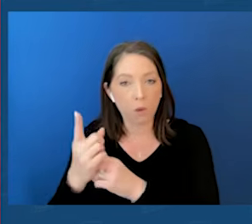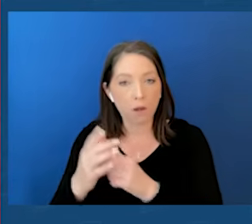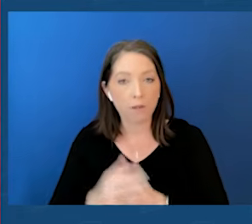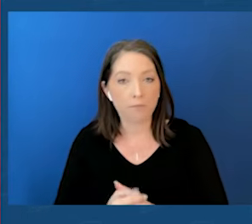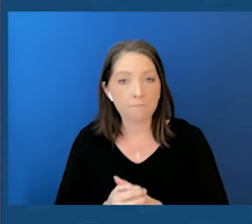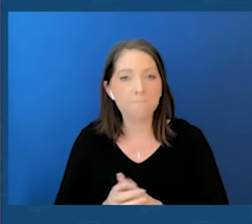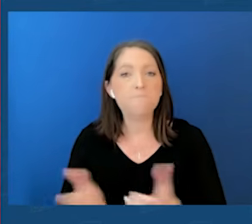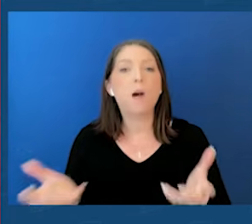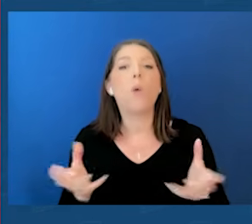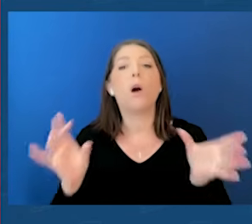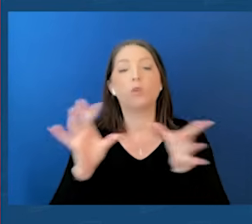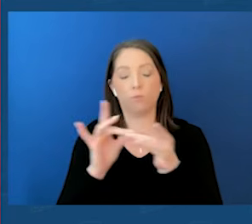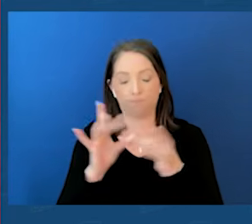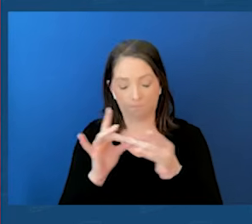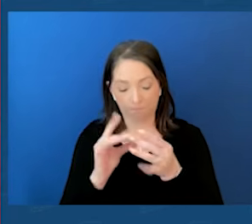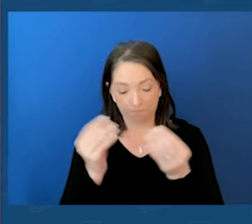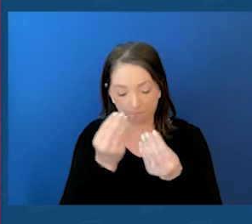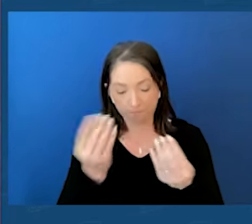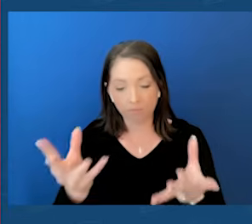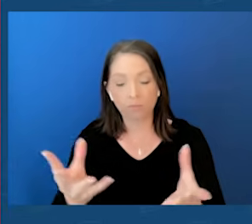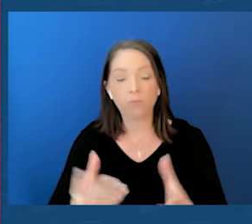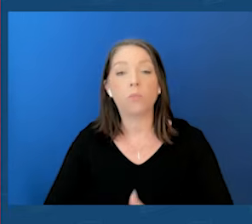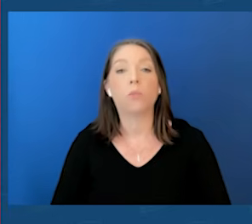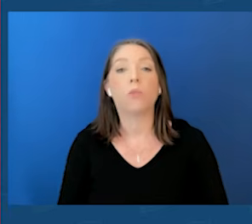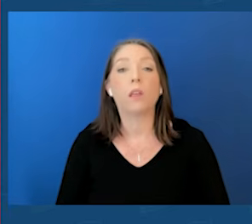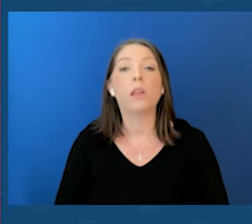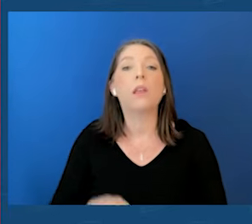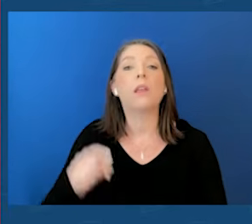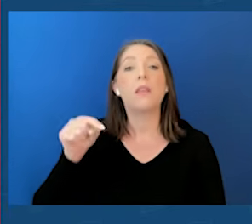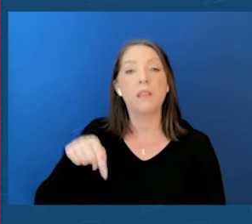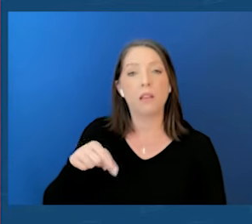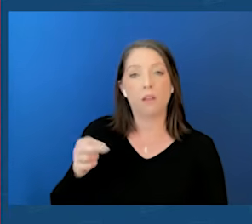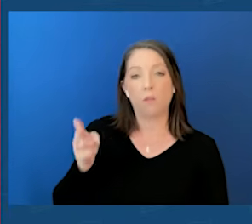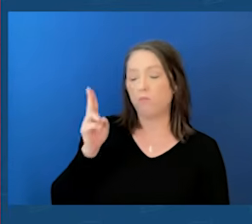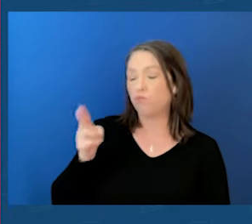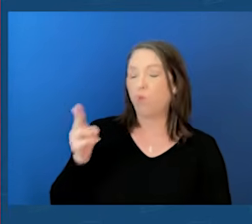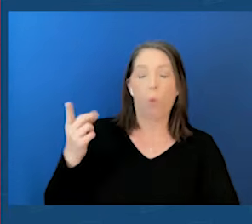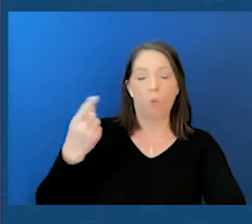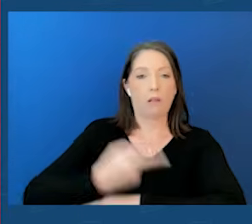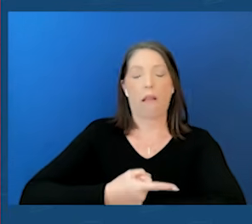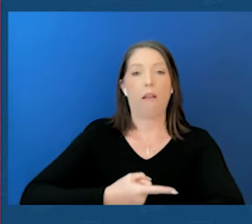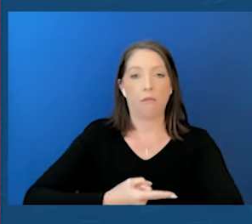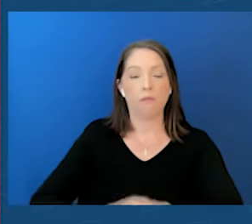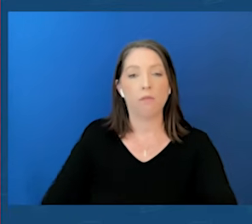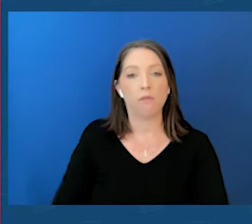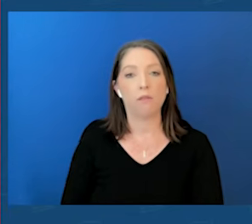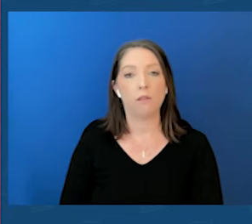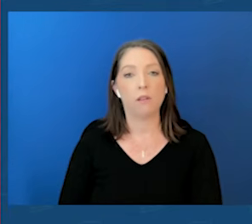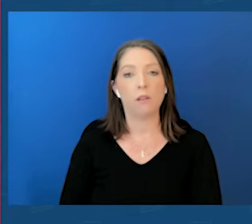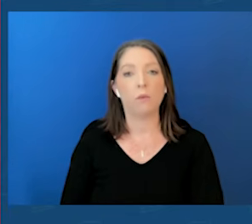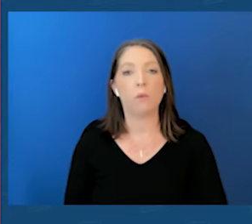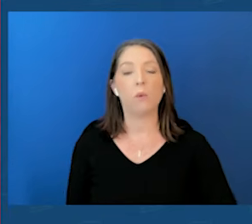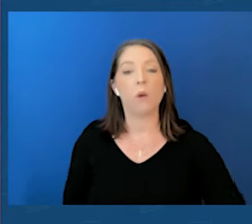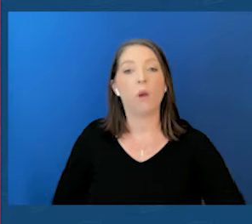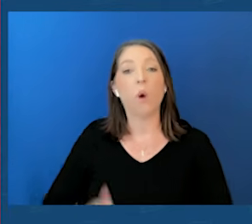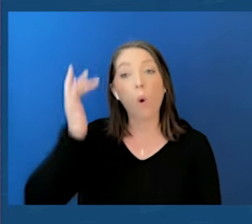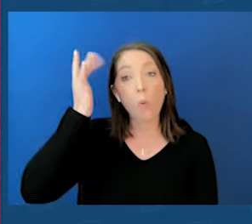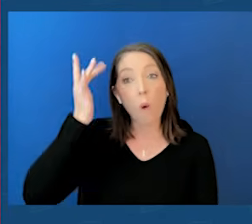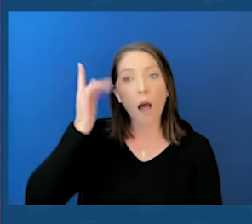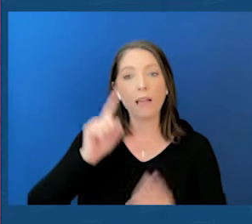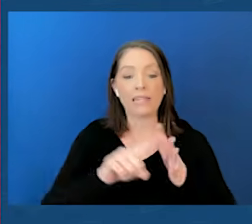say that this is a very historic day because it's the beginning of a